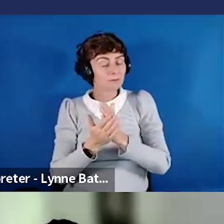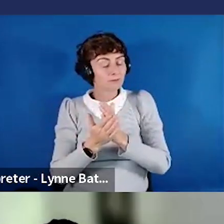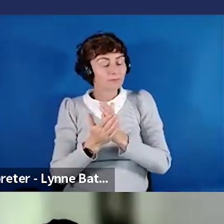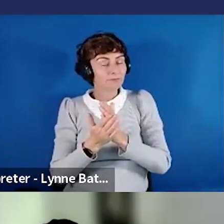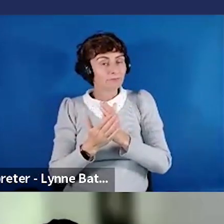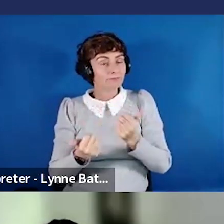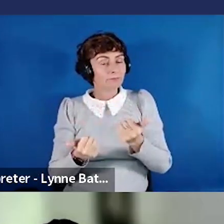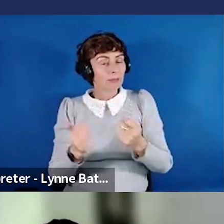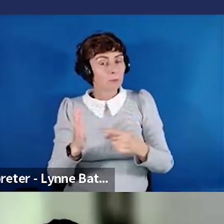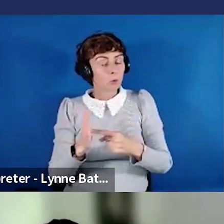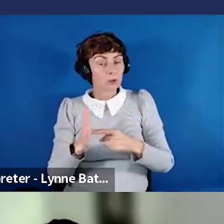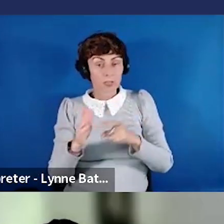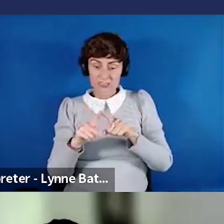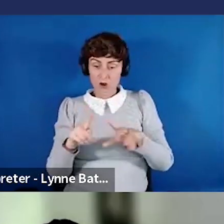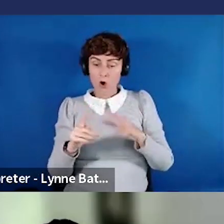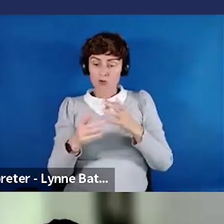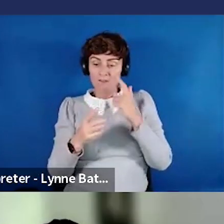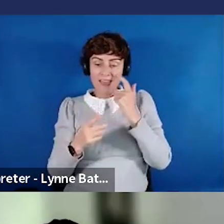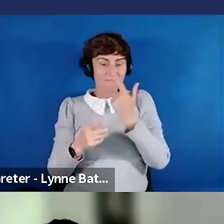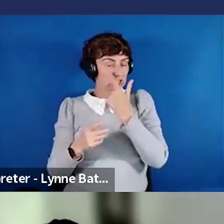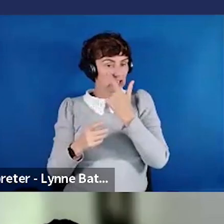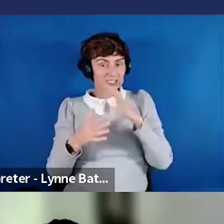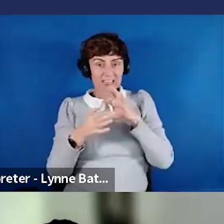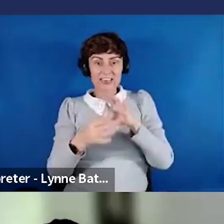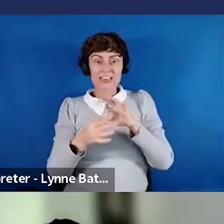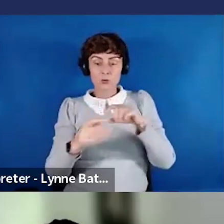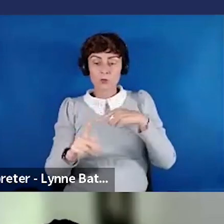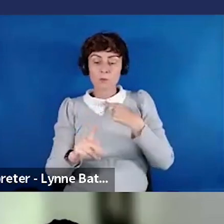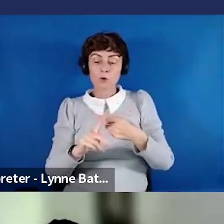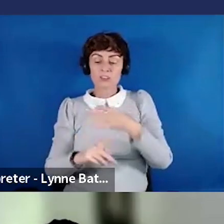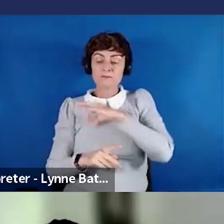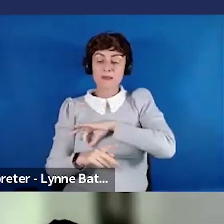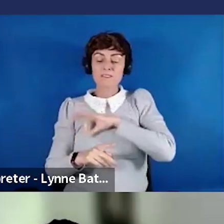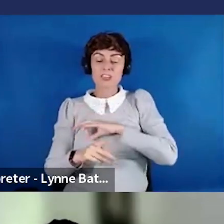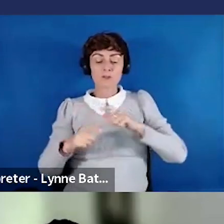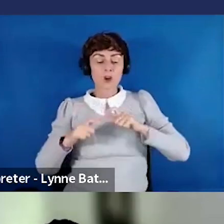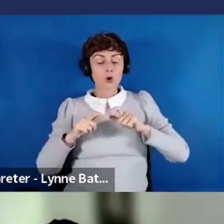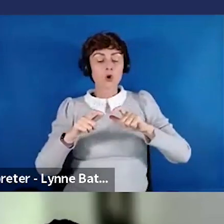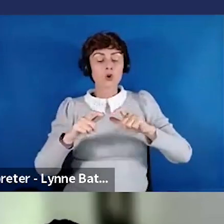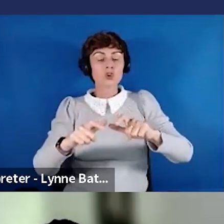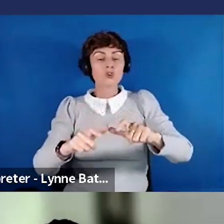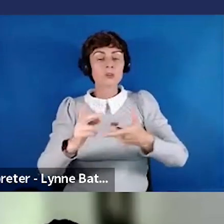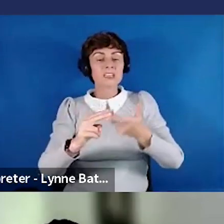the positive benefits of continuity of support and continuity of care.